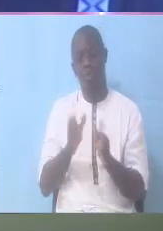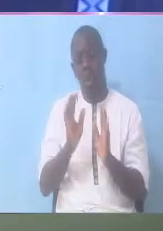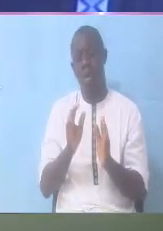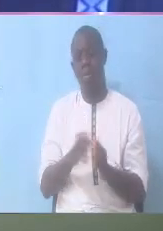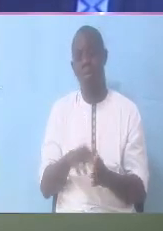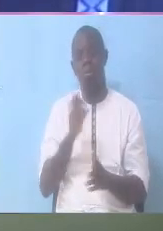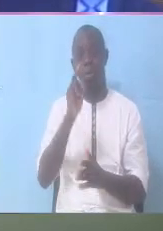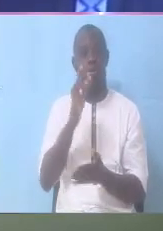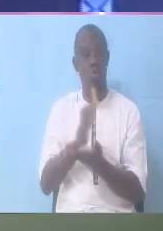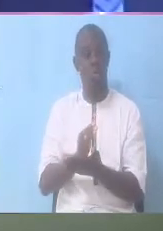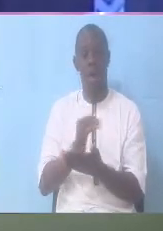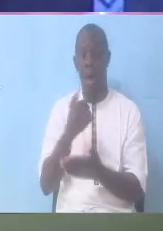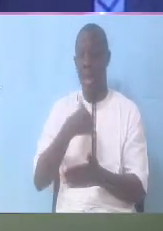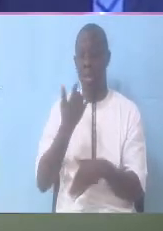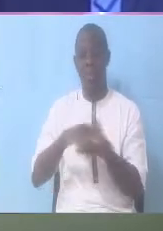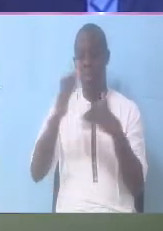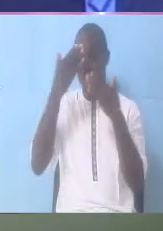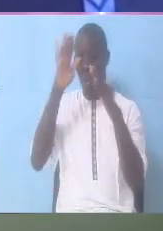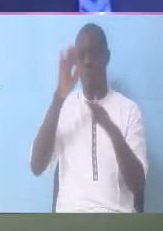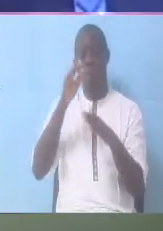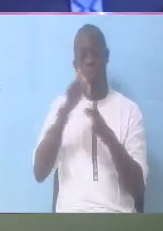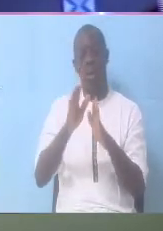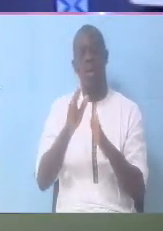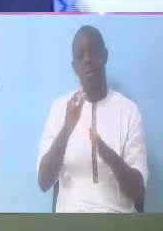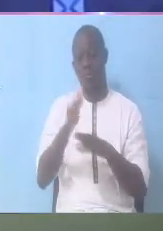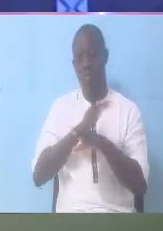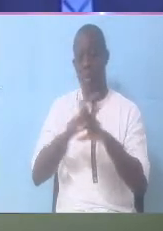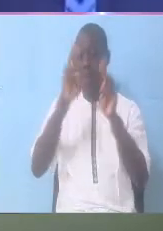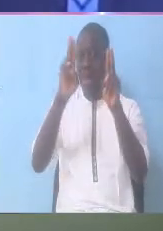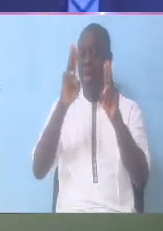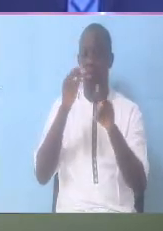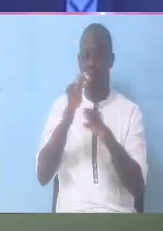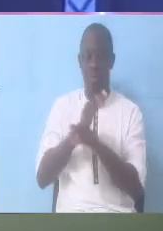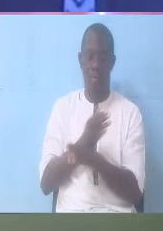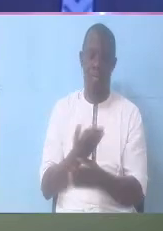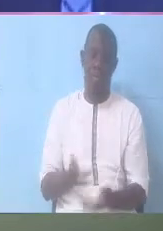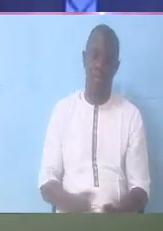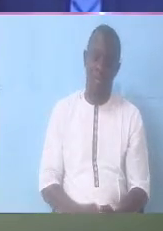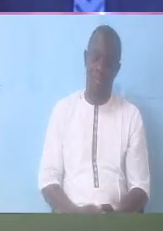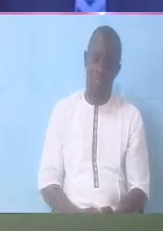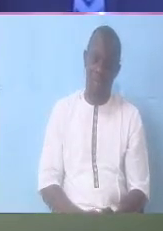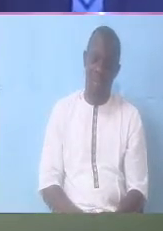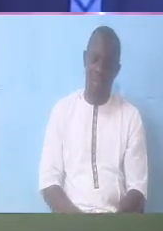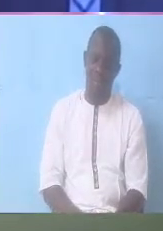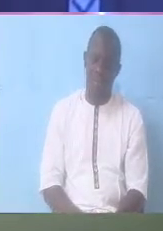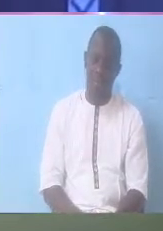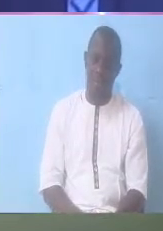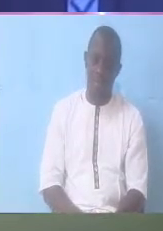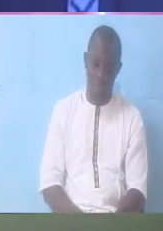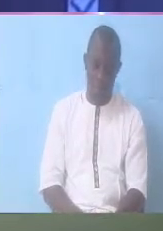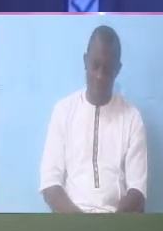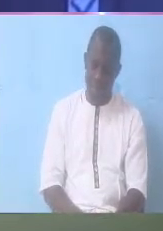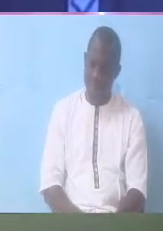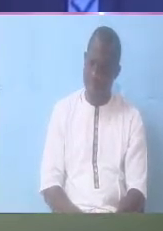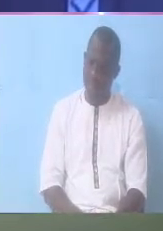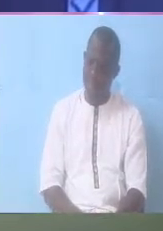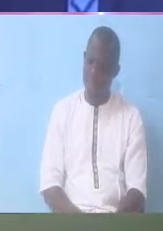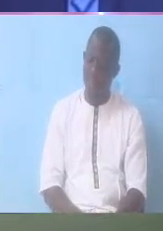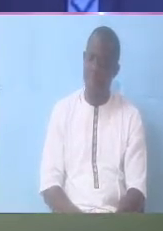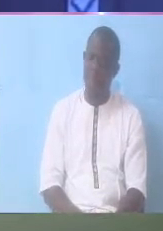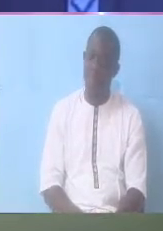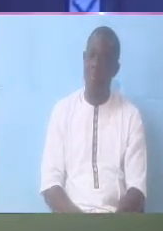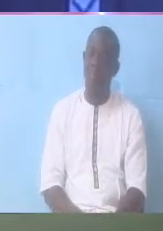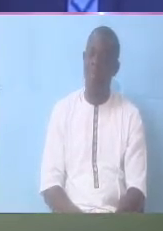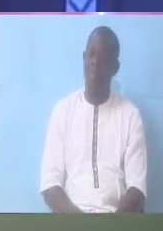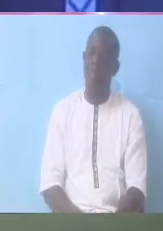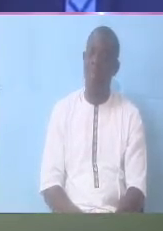Kujamale katamanu utumo meni alonko. Akawati tale fangjan nintebe bula kalama bari brinti Trrc be kekan jam mol kana jay